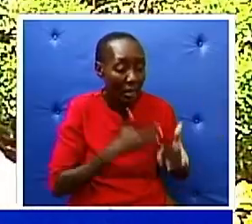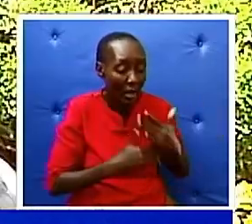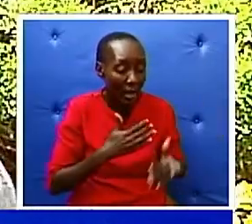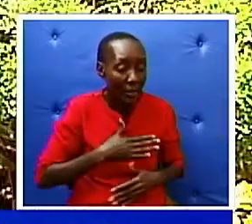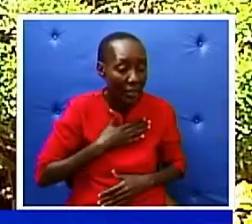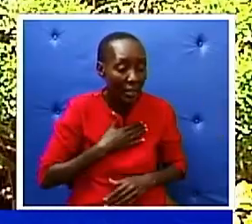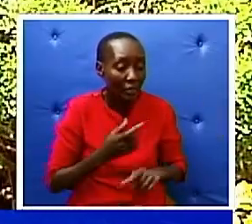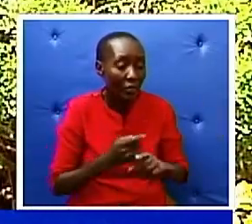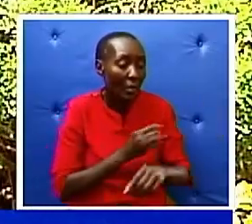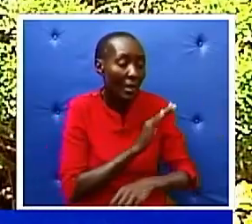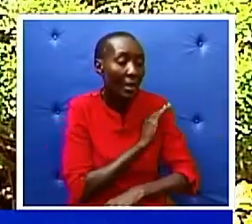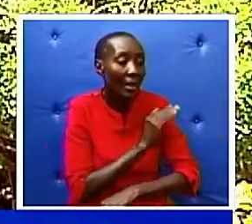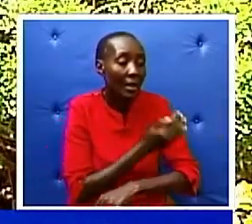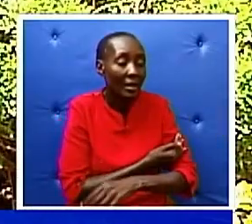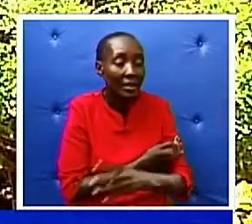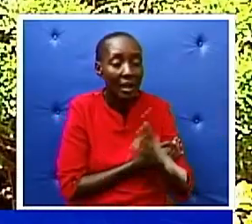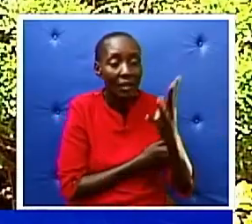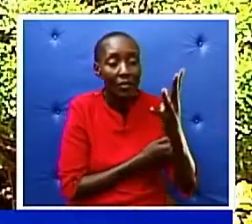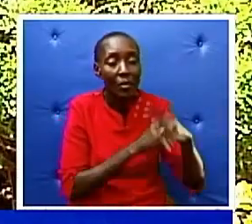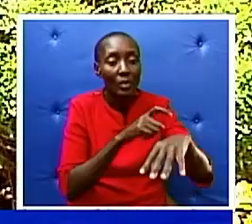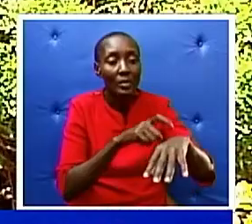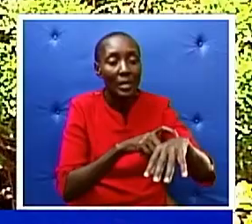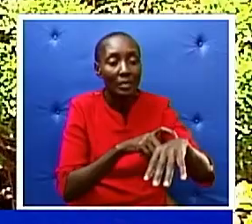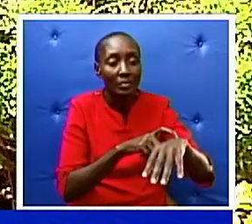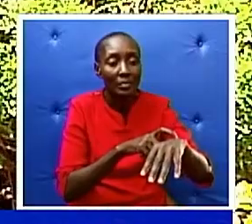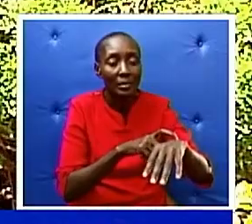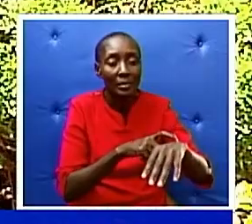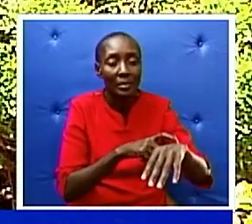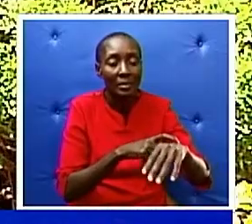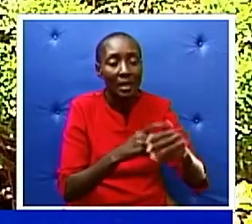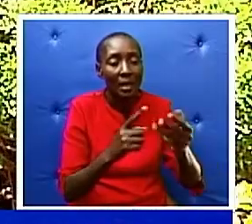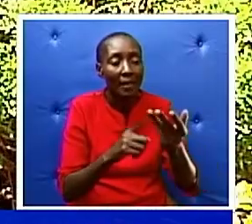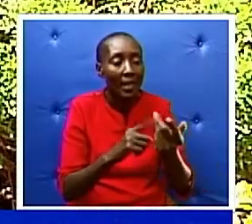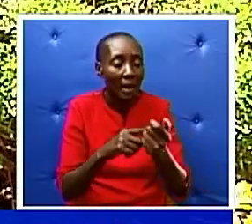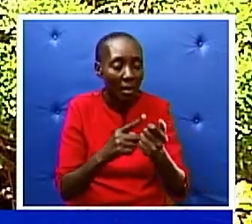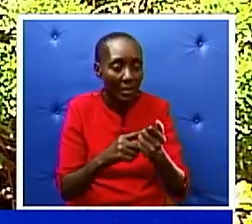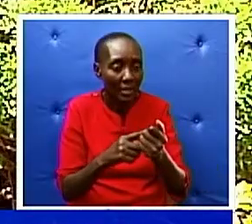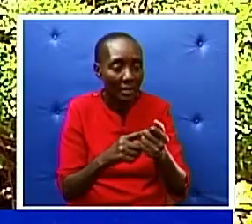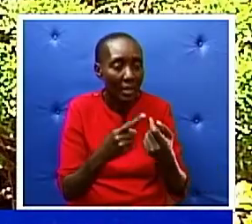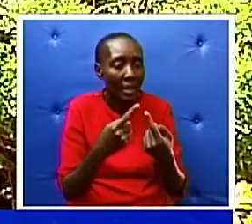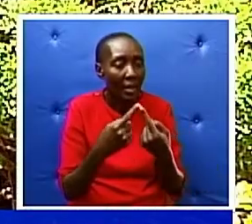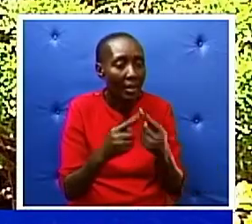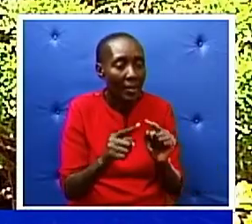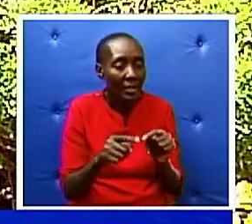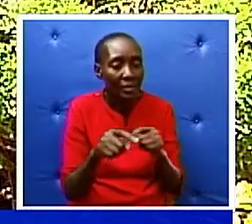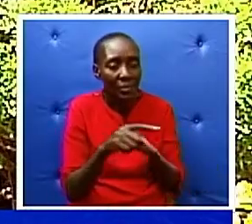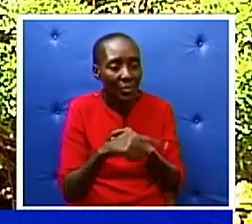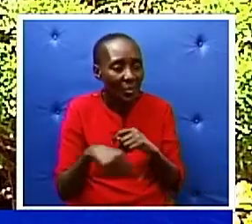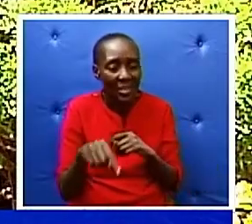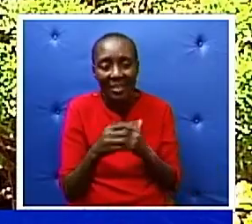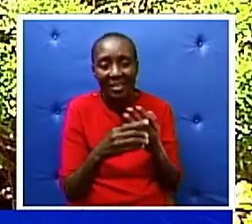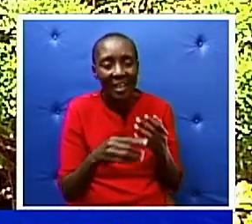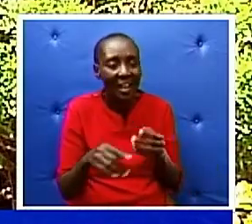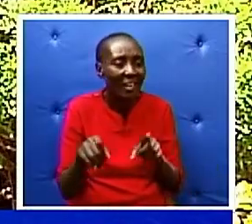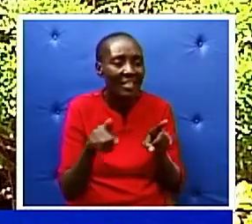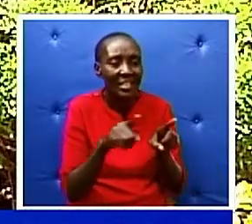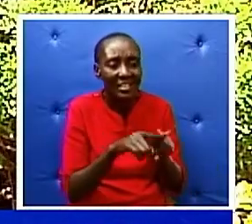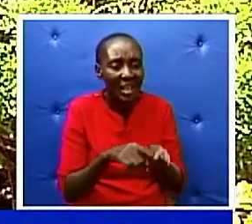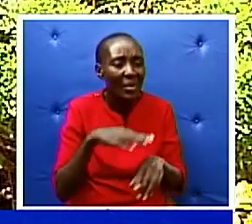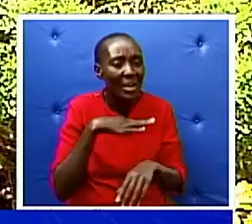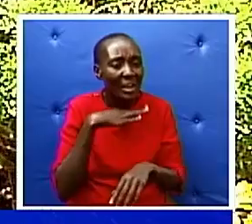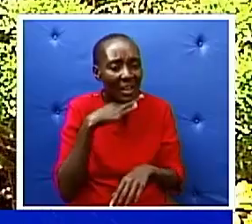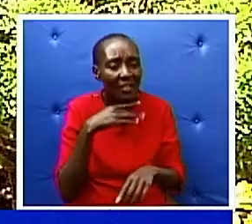Nigeria have four times our population, but we are ranking the same in terms of deaths from